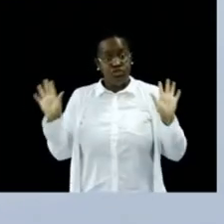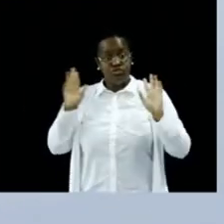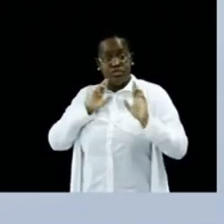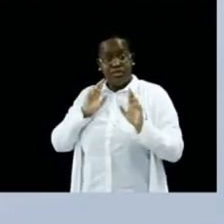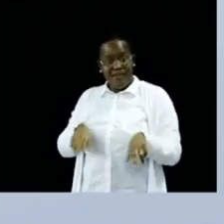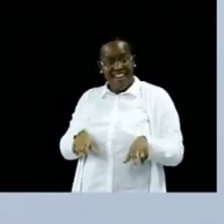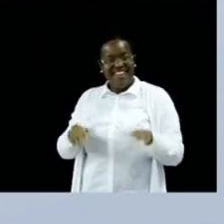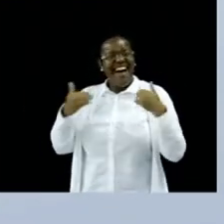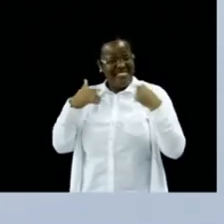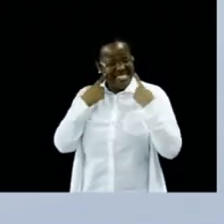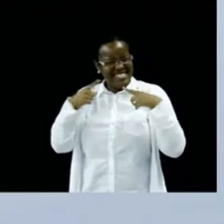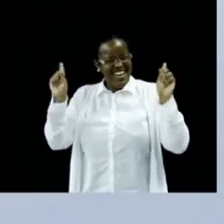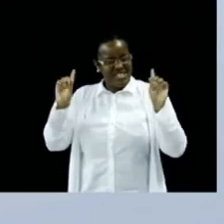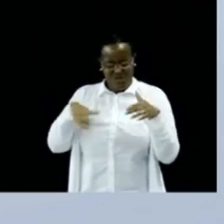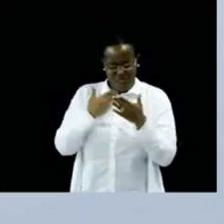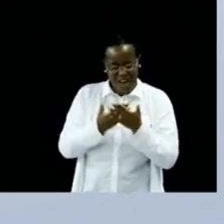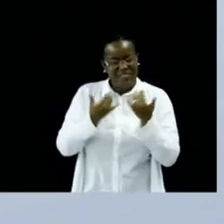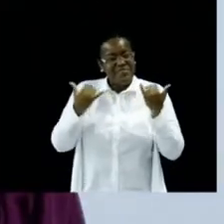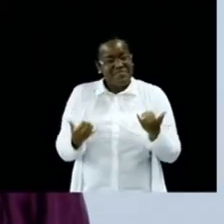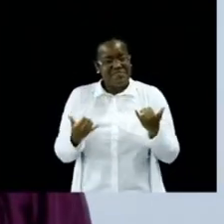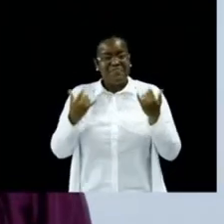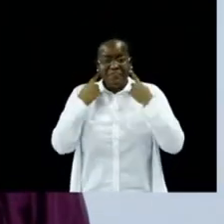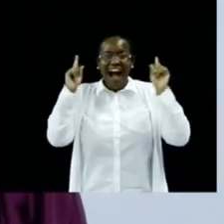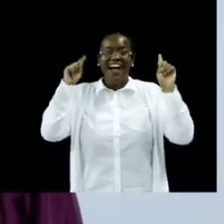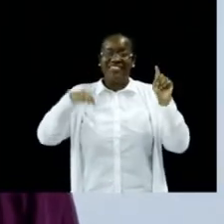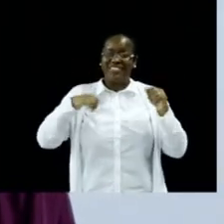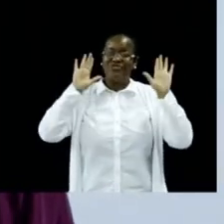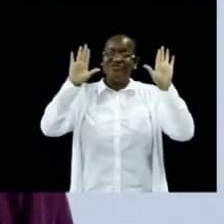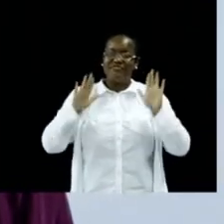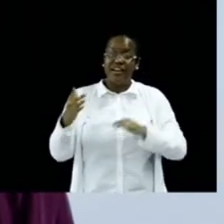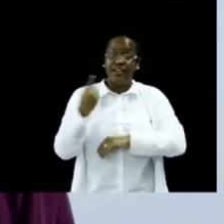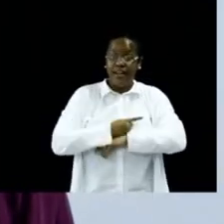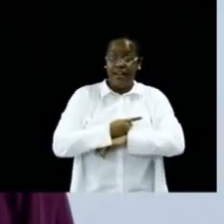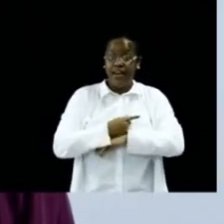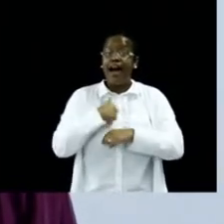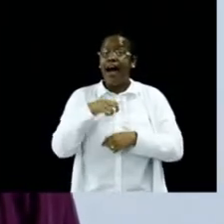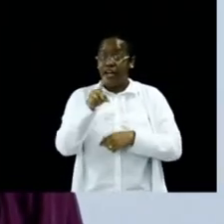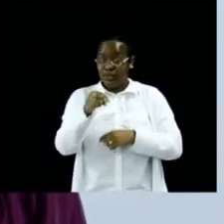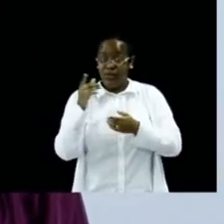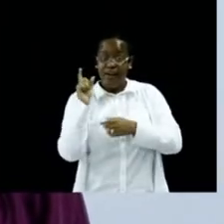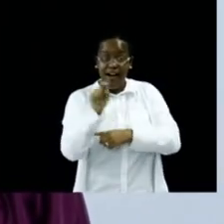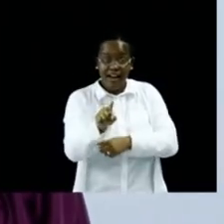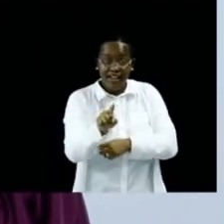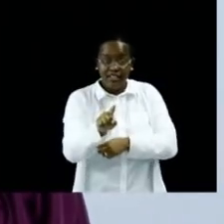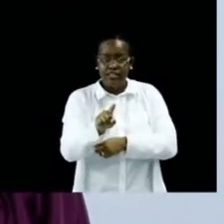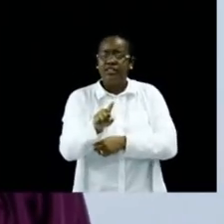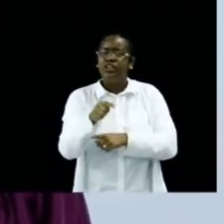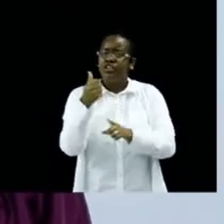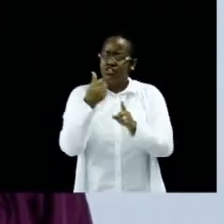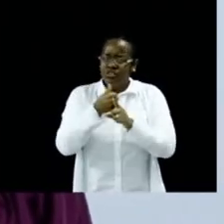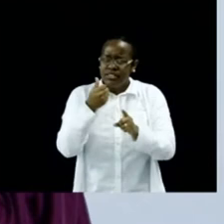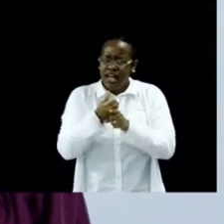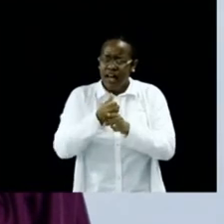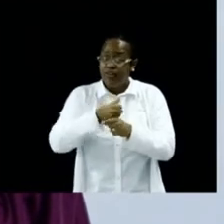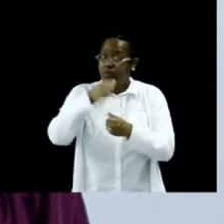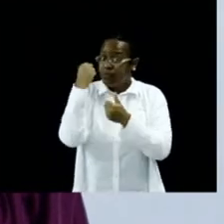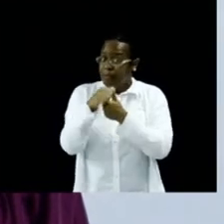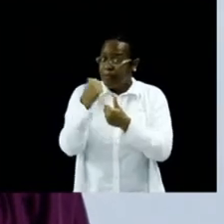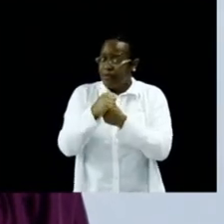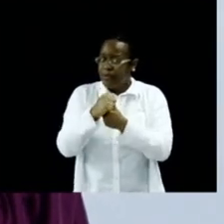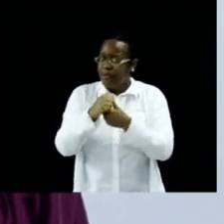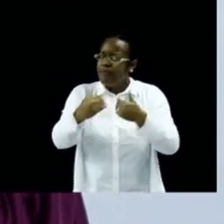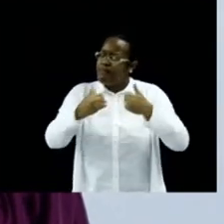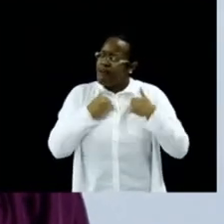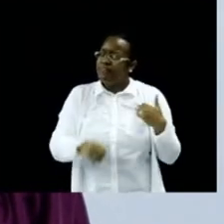with success by making it to this great day. My ask of you is this: carry yourselves with TSU